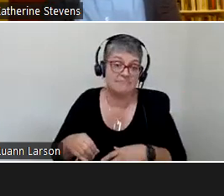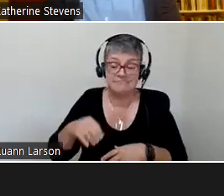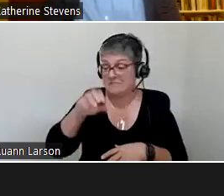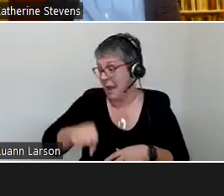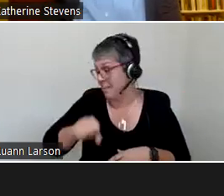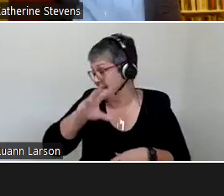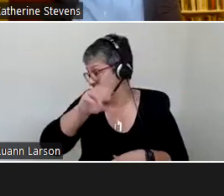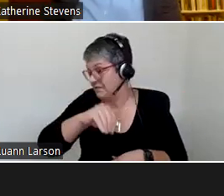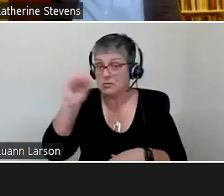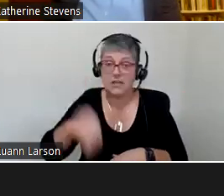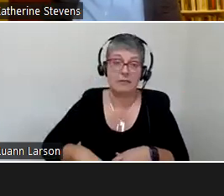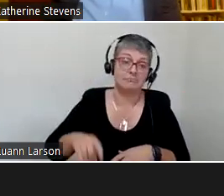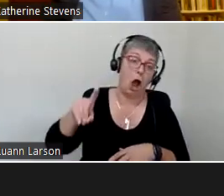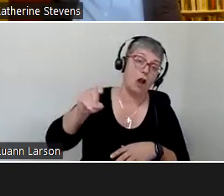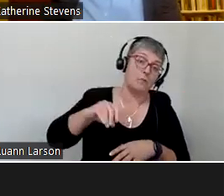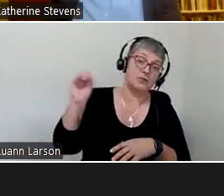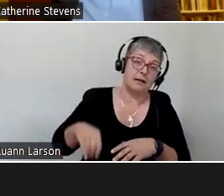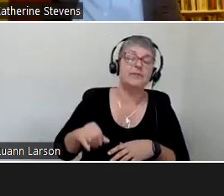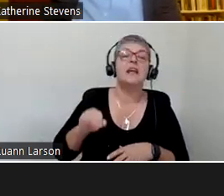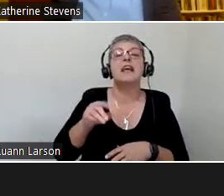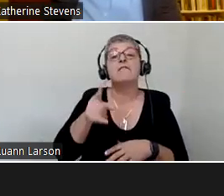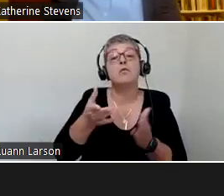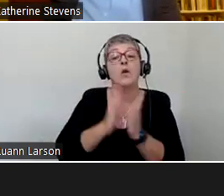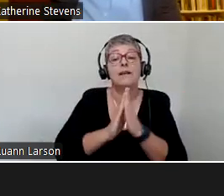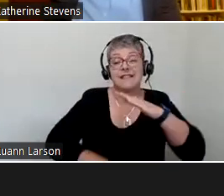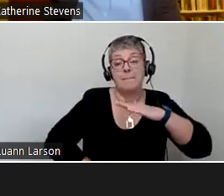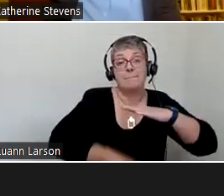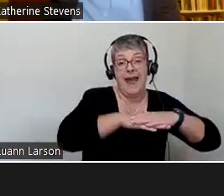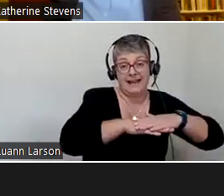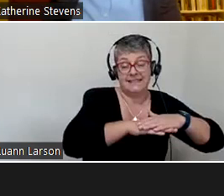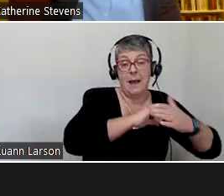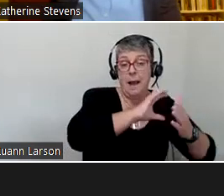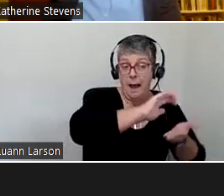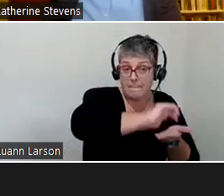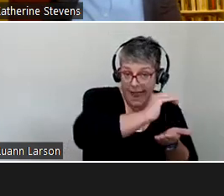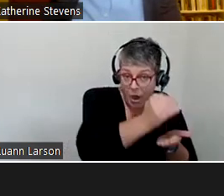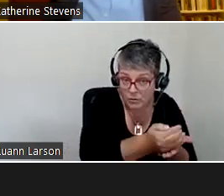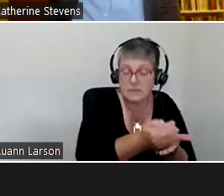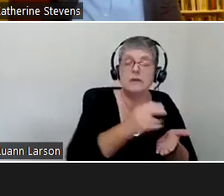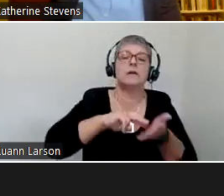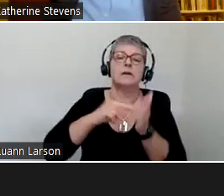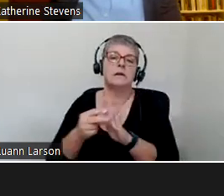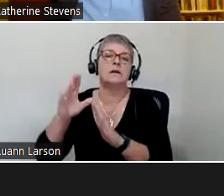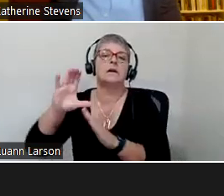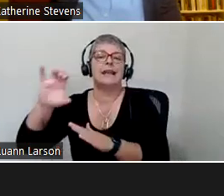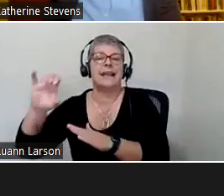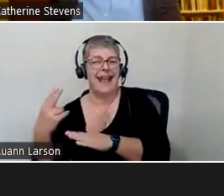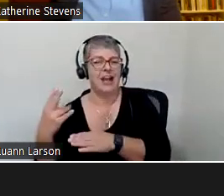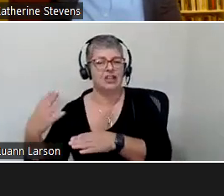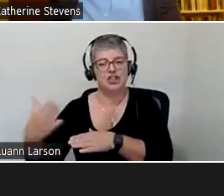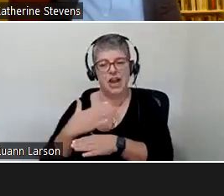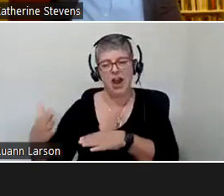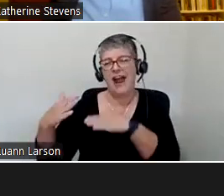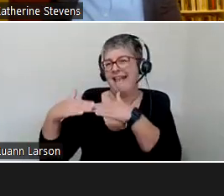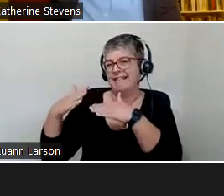100%. But if you are requesting this maximum amount of Mass Humanities, that means your cash share will need to be at least